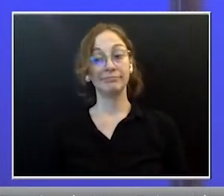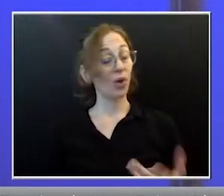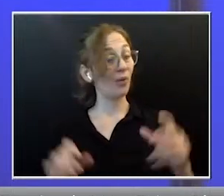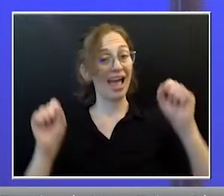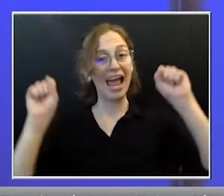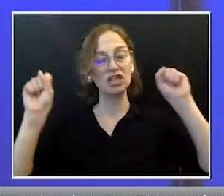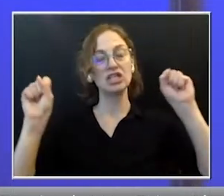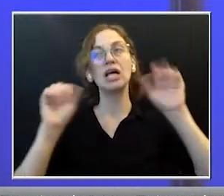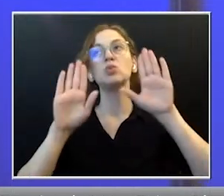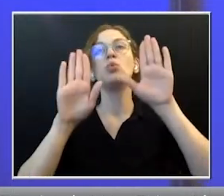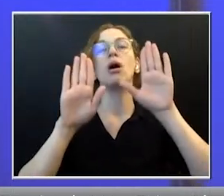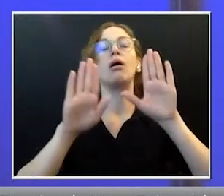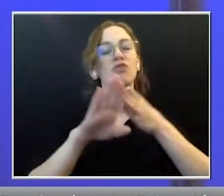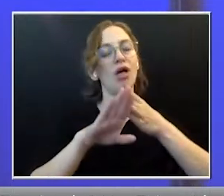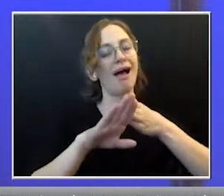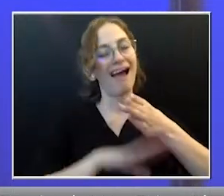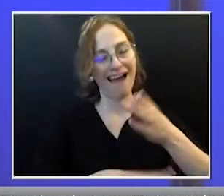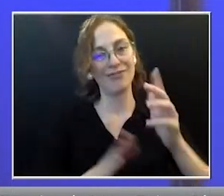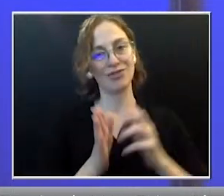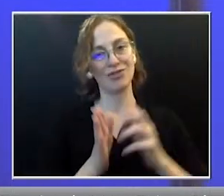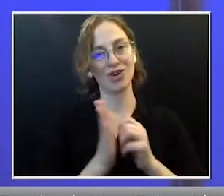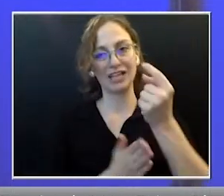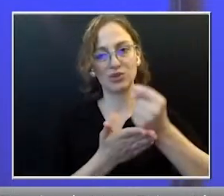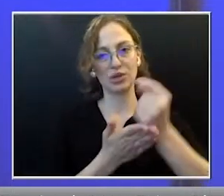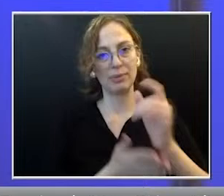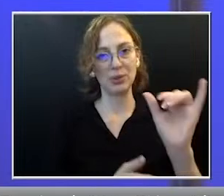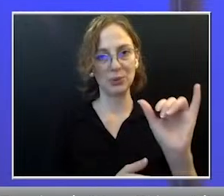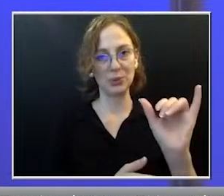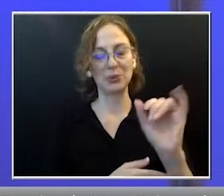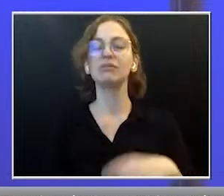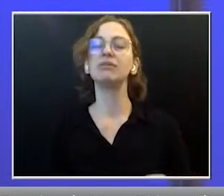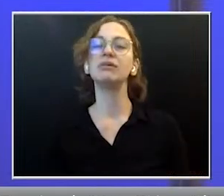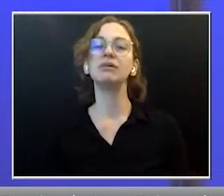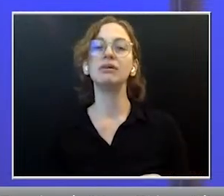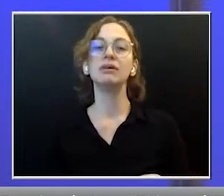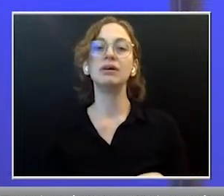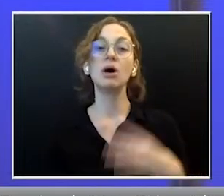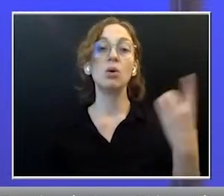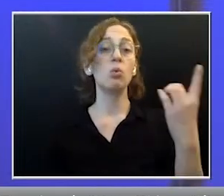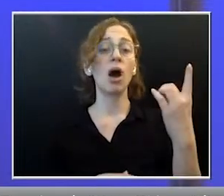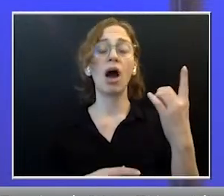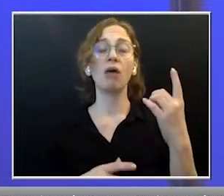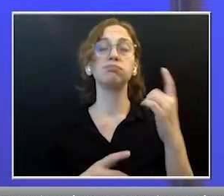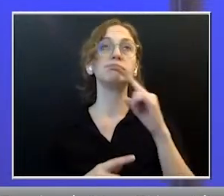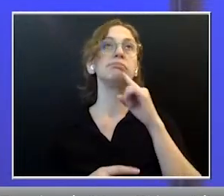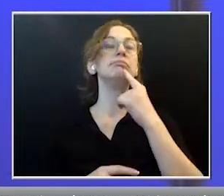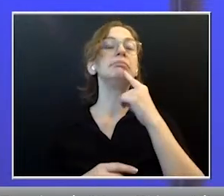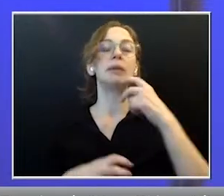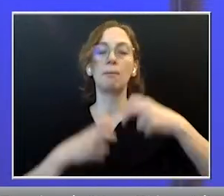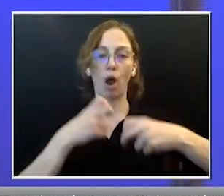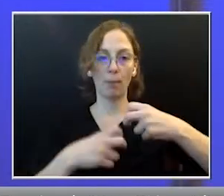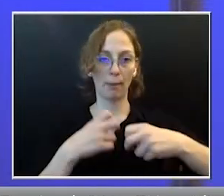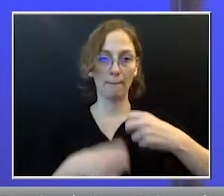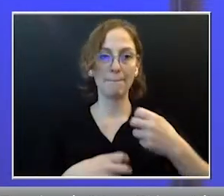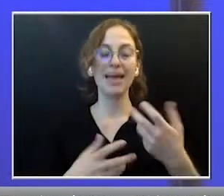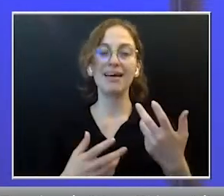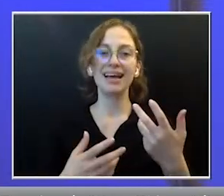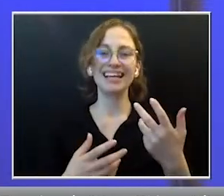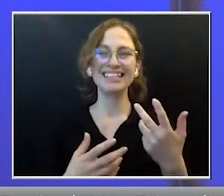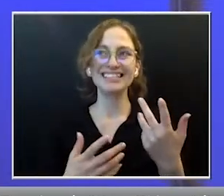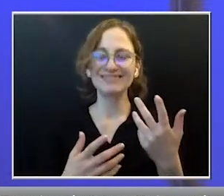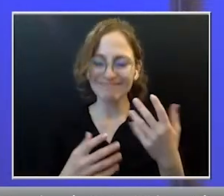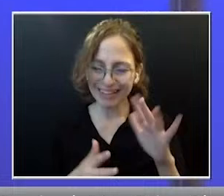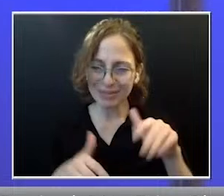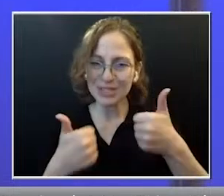treatment. One of the big problems that we've had is it's so difficult to do these very large studies on